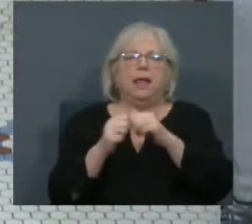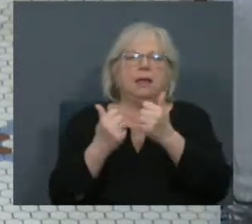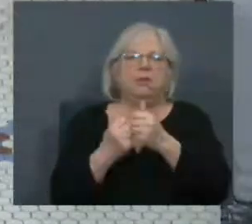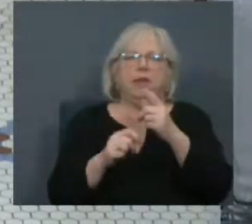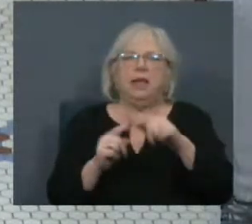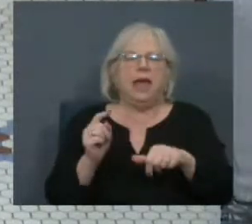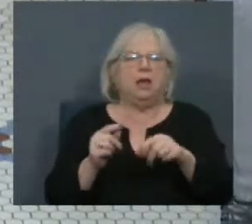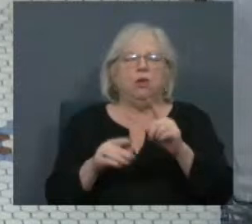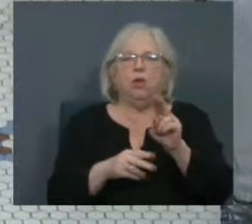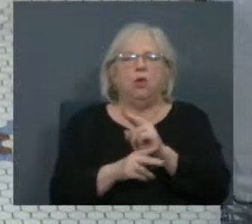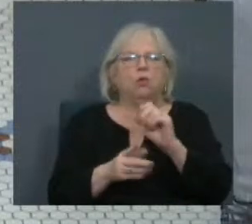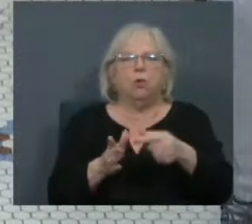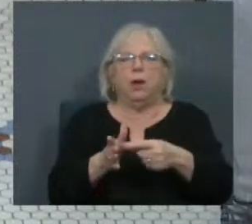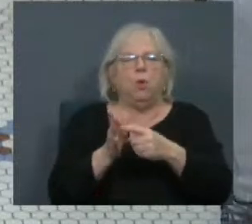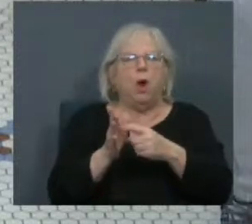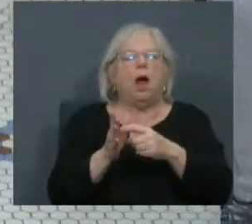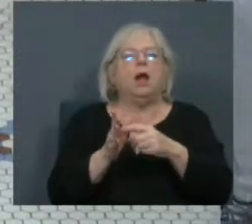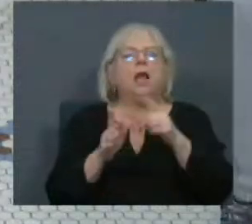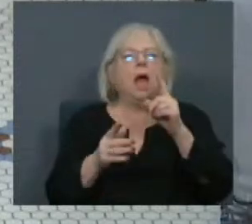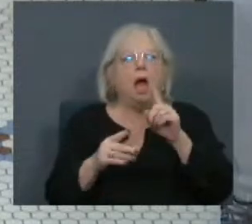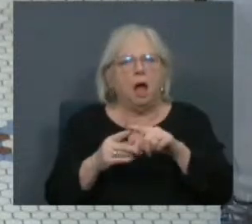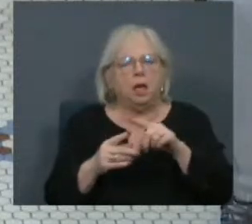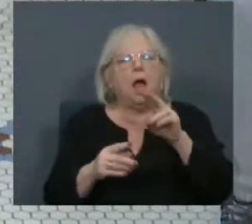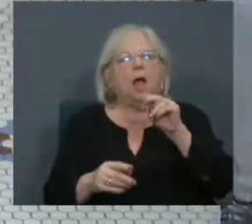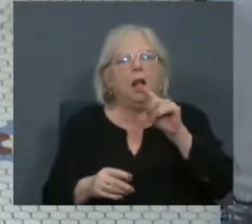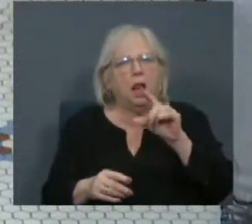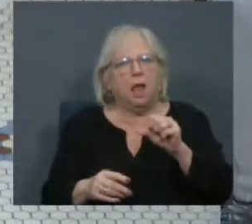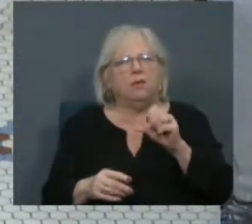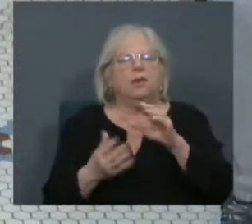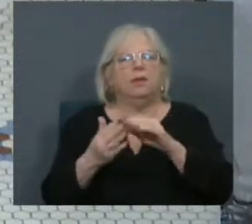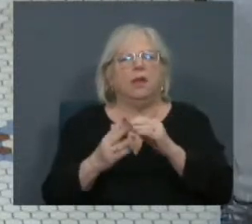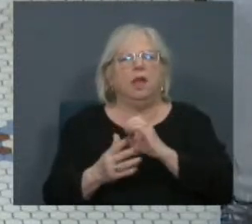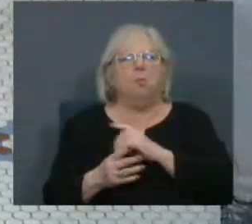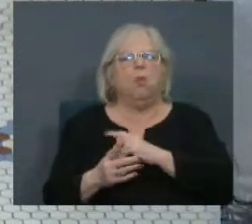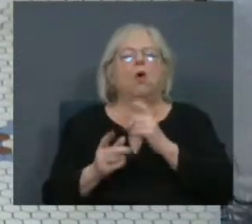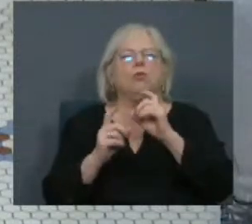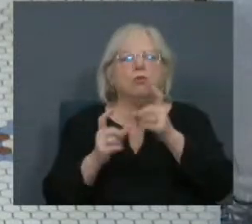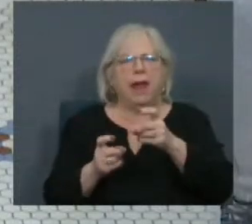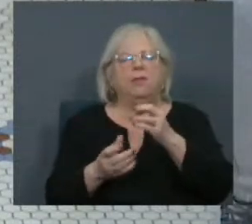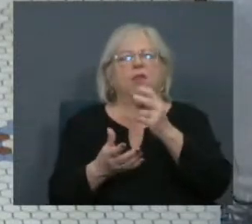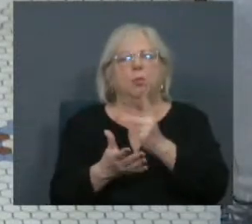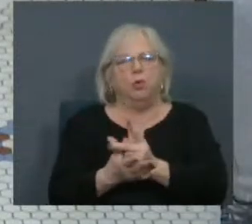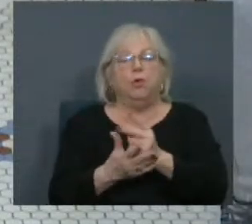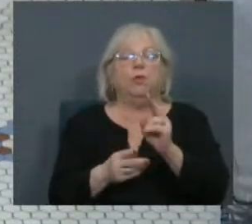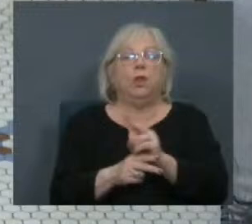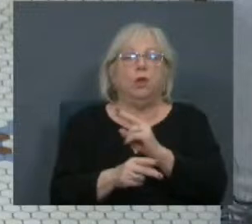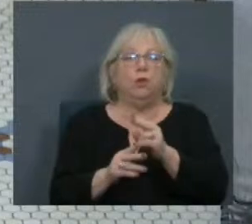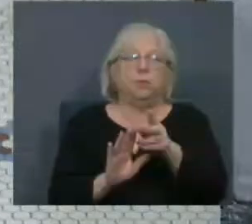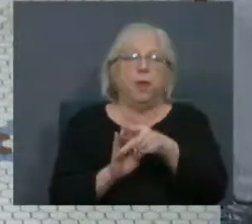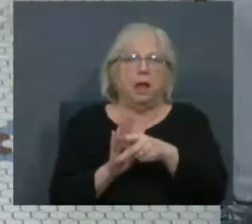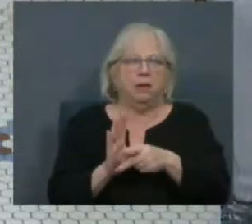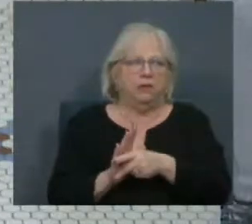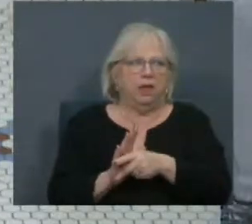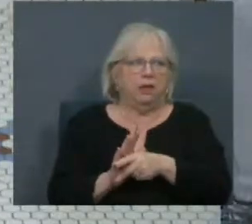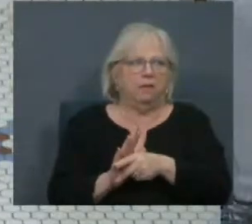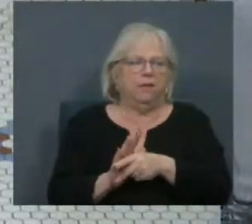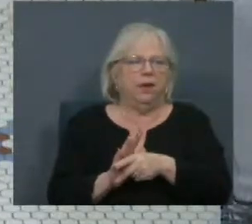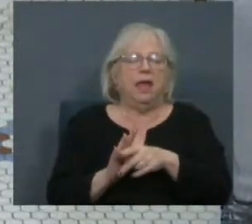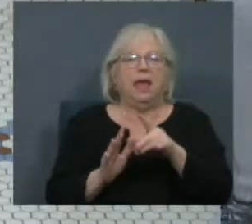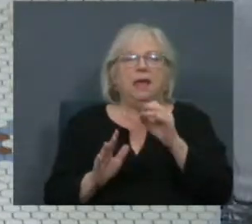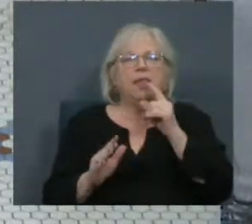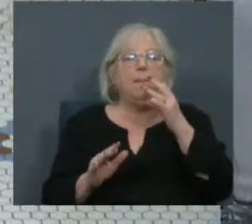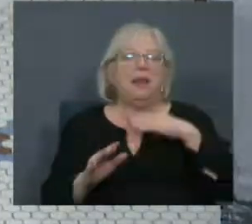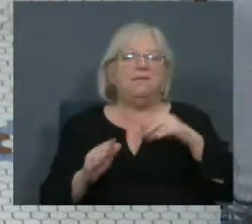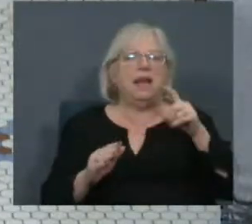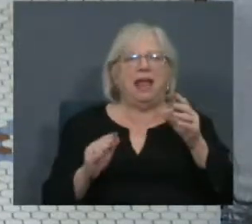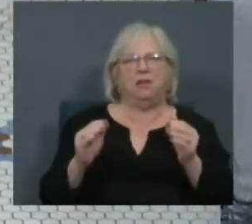this surveillance technology unless the city board grants that permission and approves the use policy. The benefits must outweigh the costs,